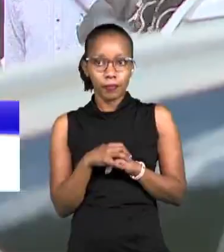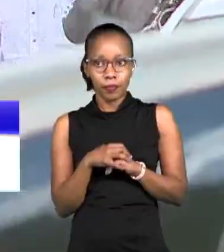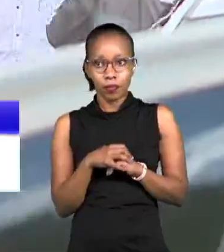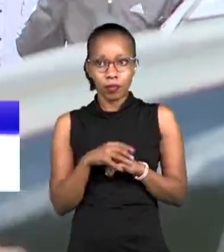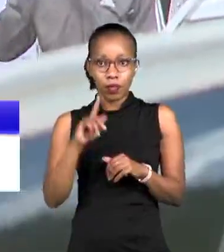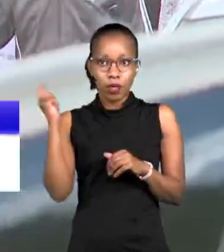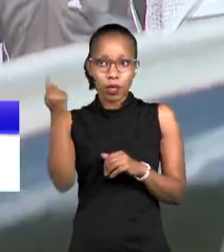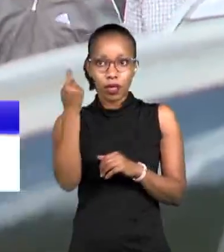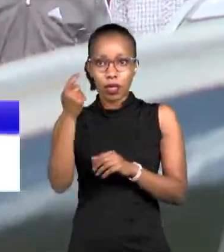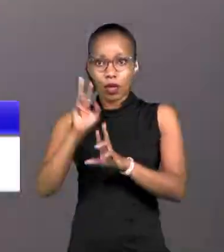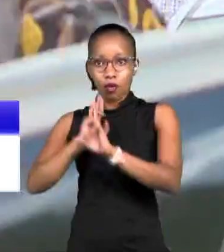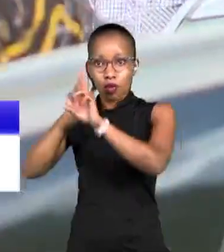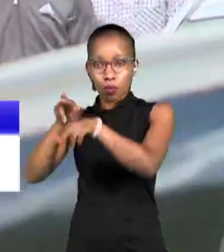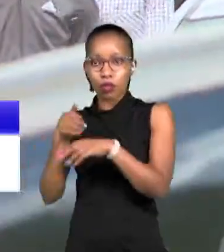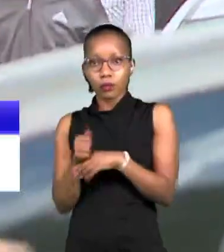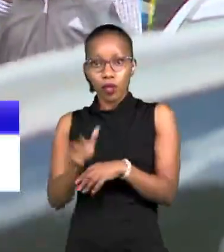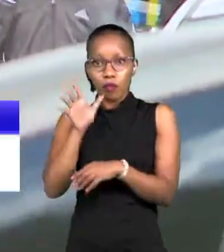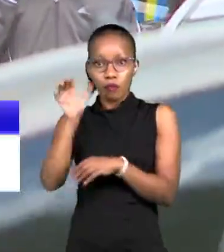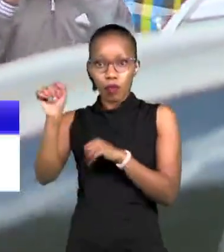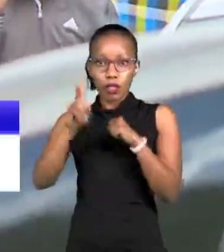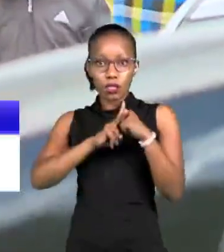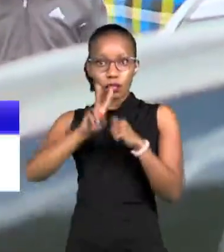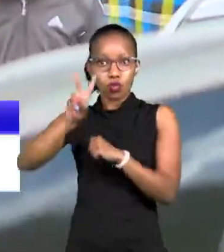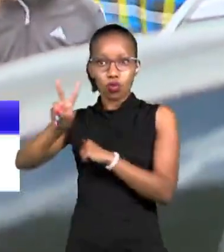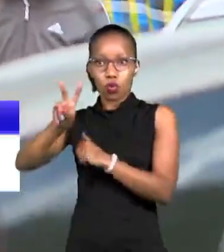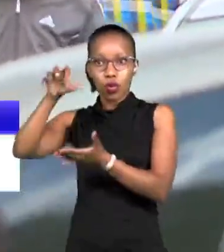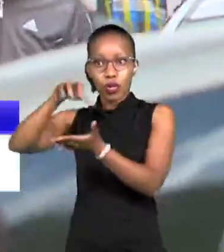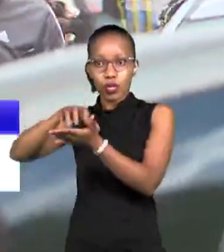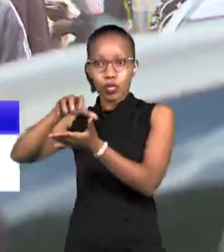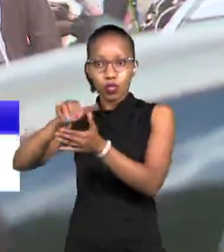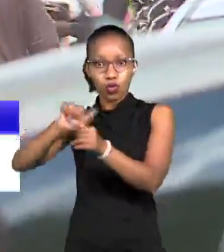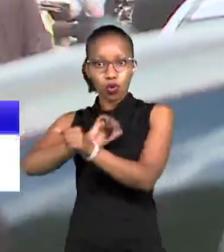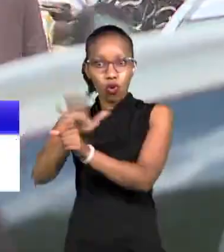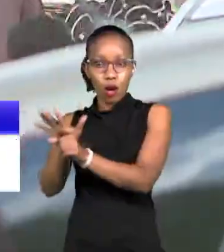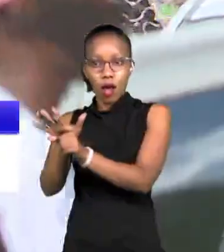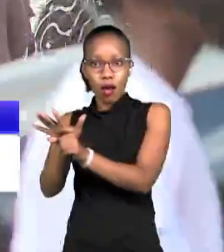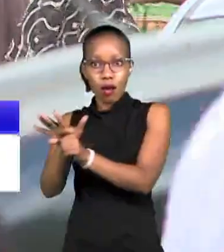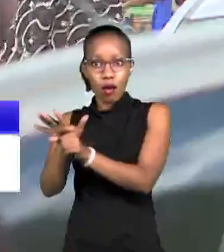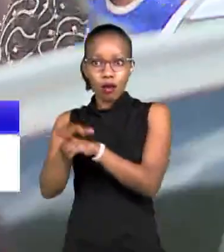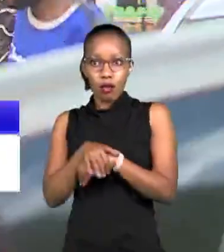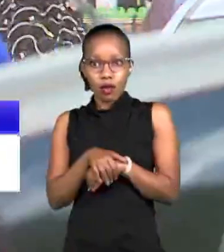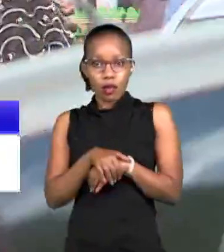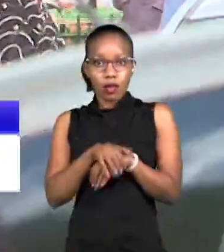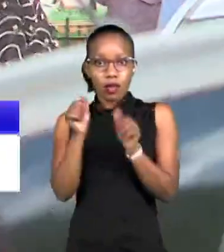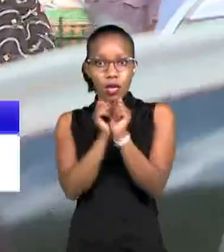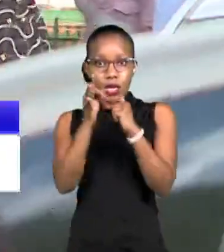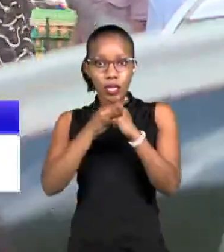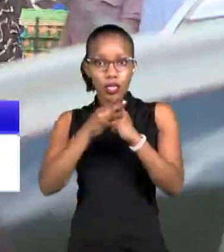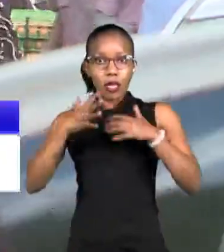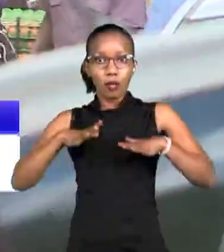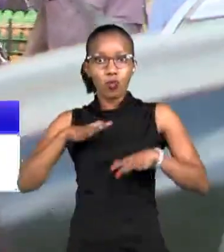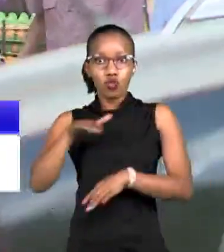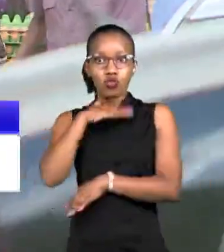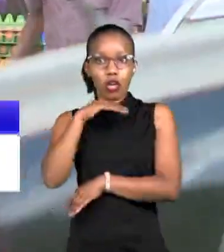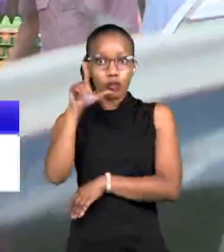Meanwhile, Kenya has recorded new 572 positive cases of the coronavirus pandemic as 18 more people succumbed